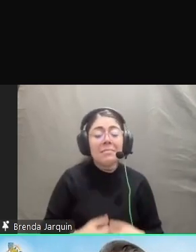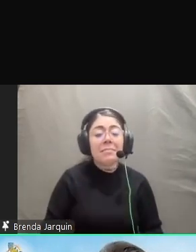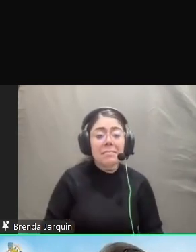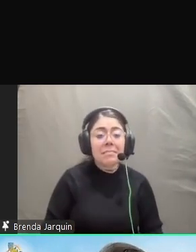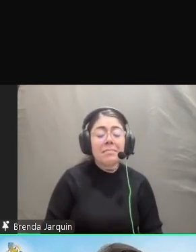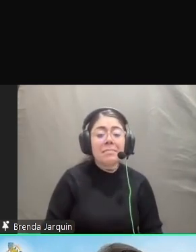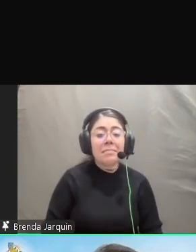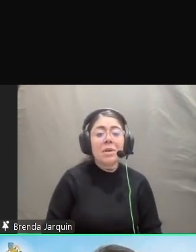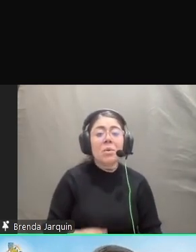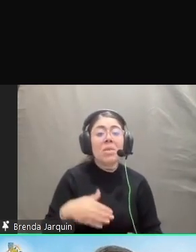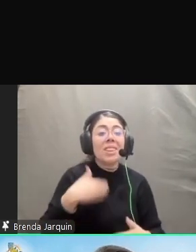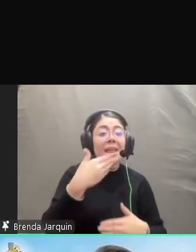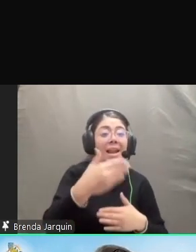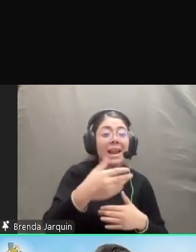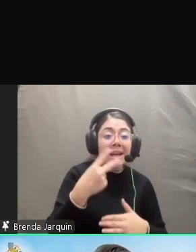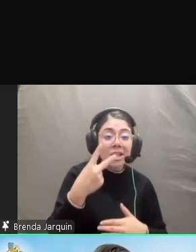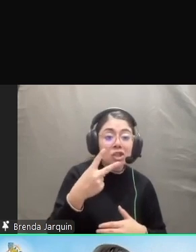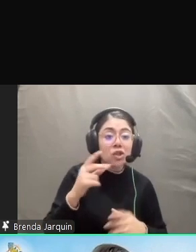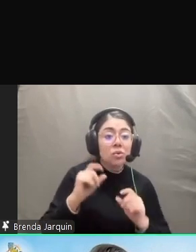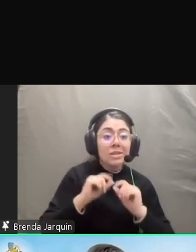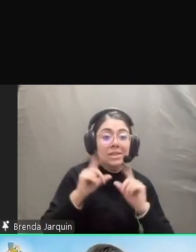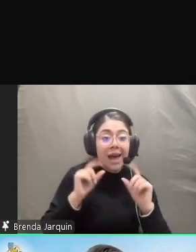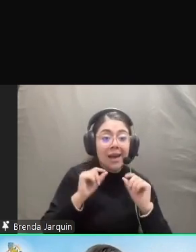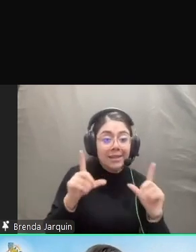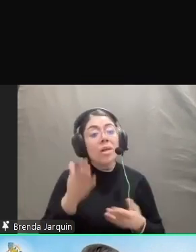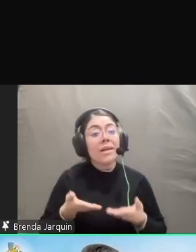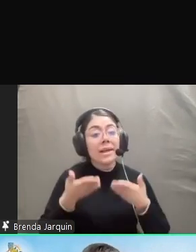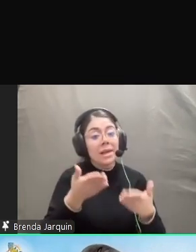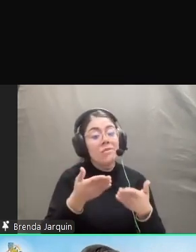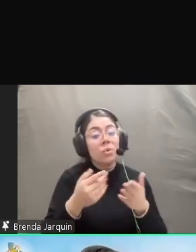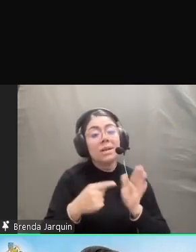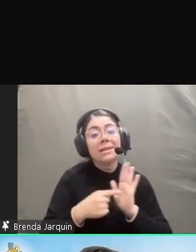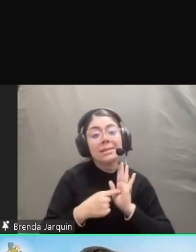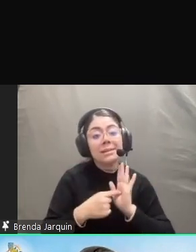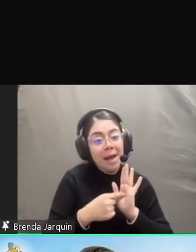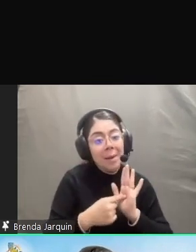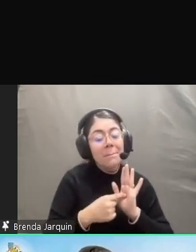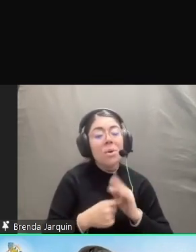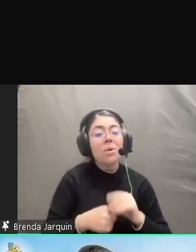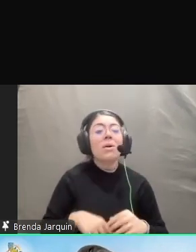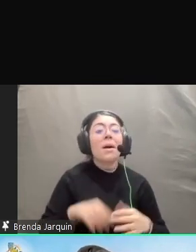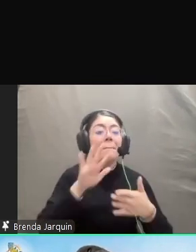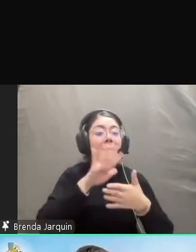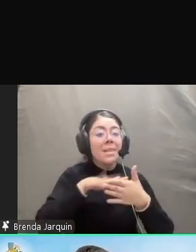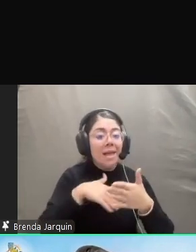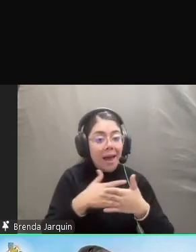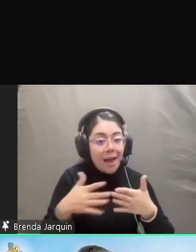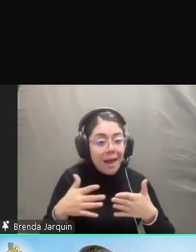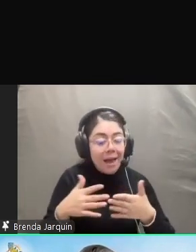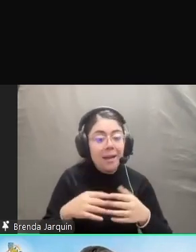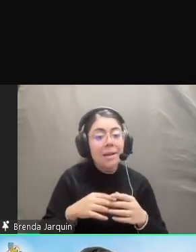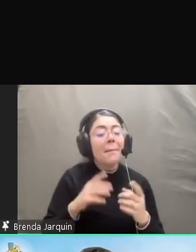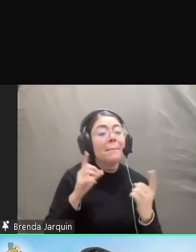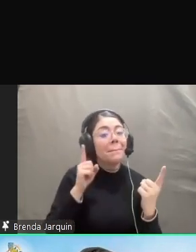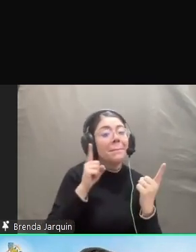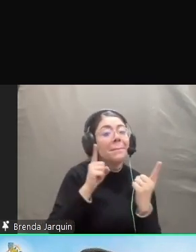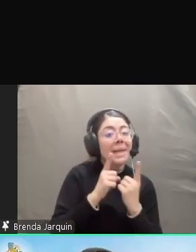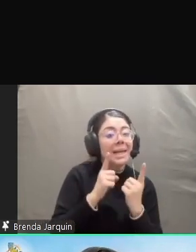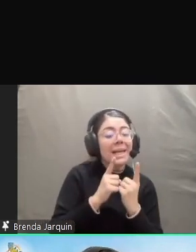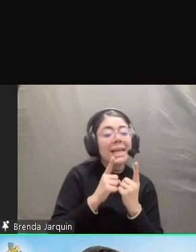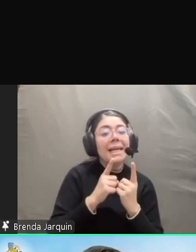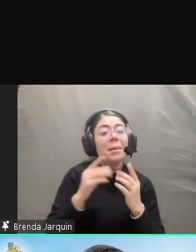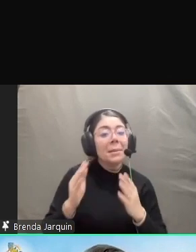ahead, Heather, as I speak through the 5 resources. Process agenda, meeting template, a